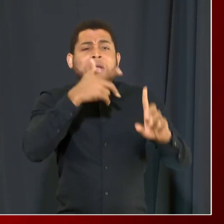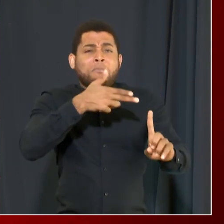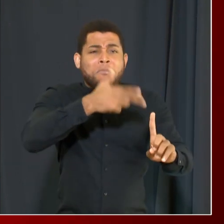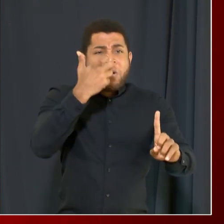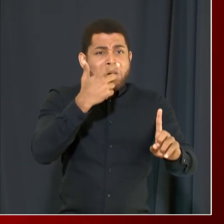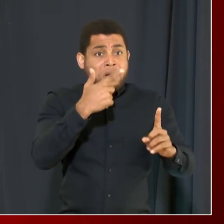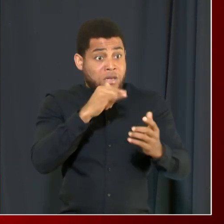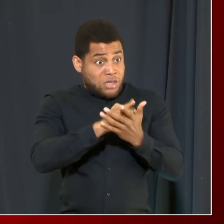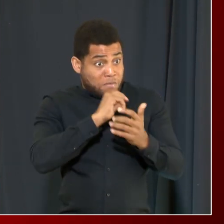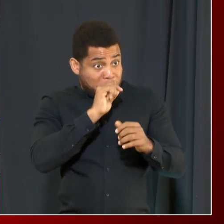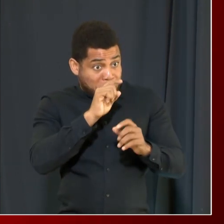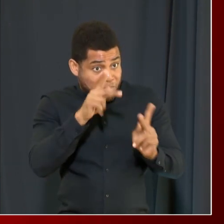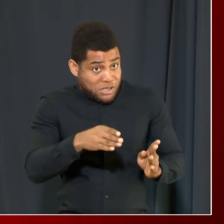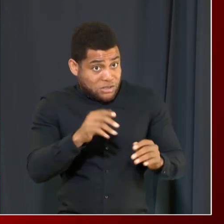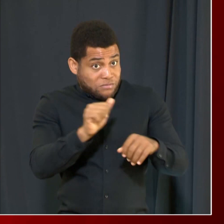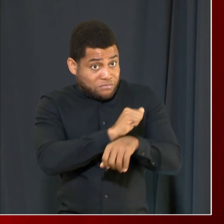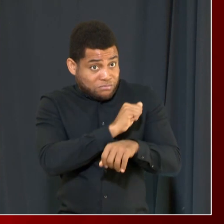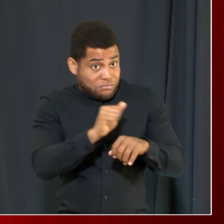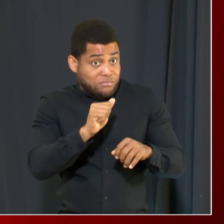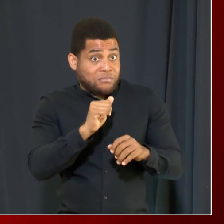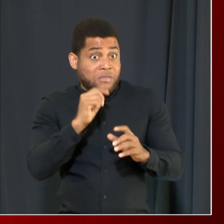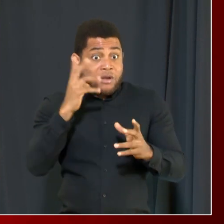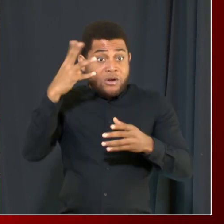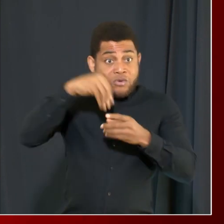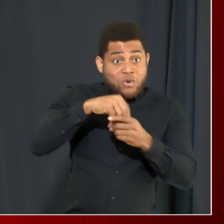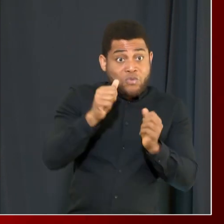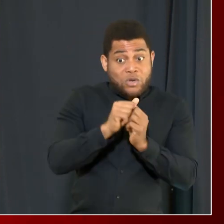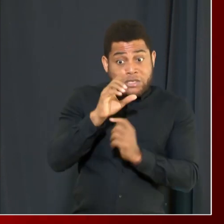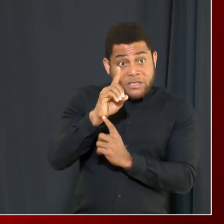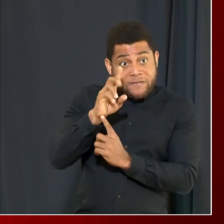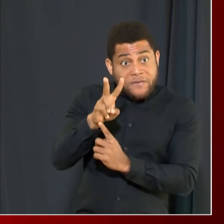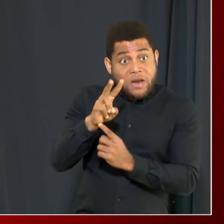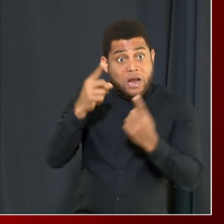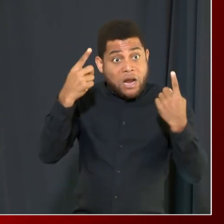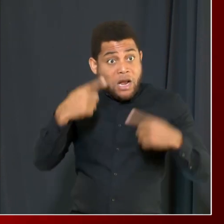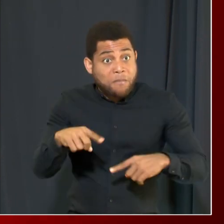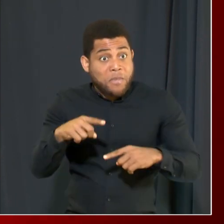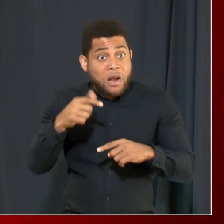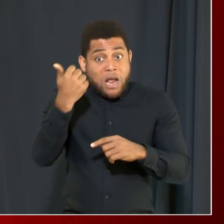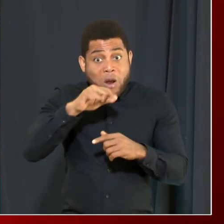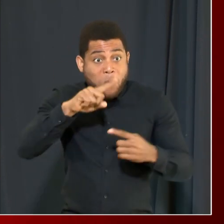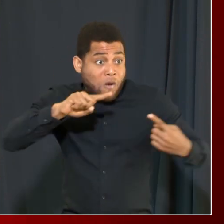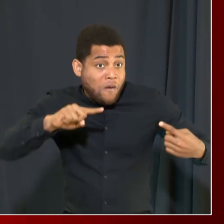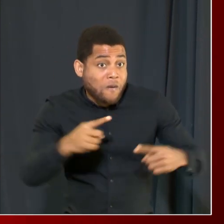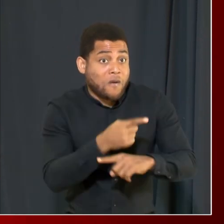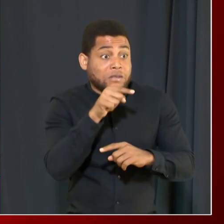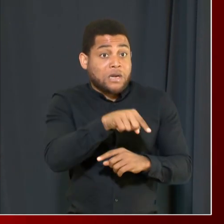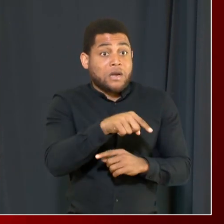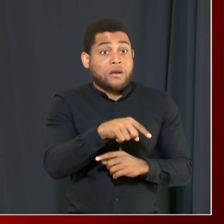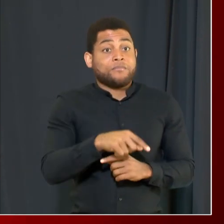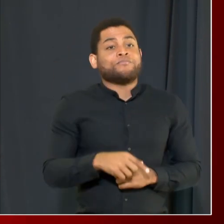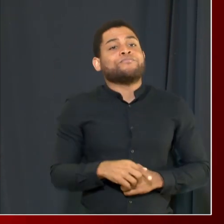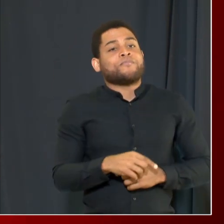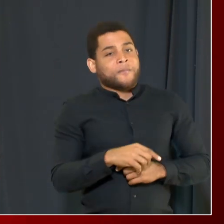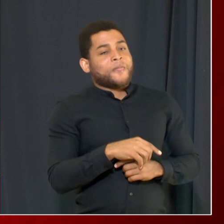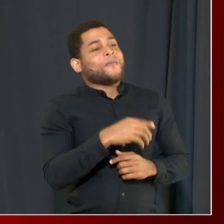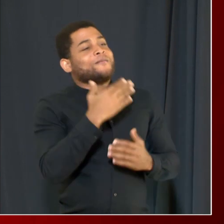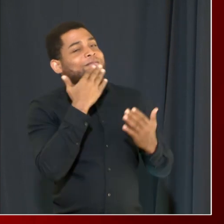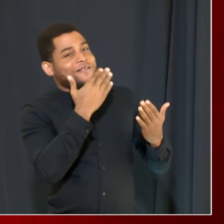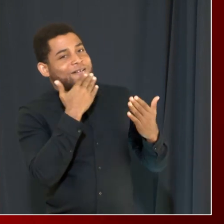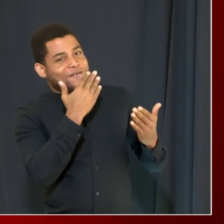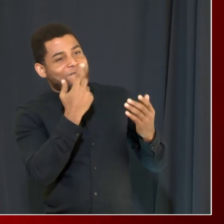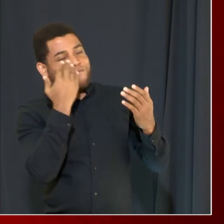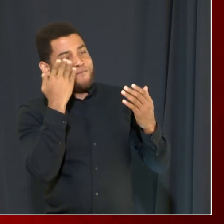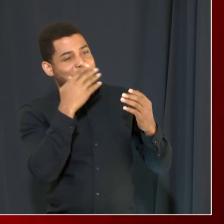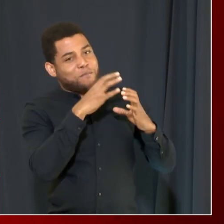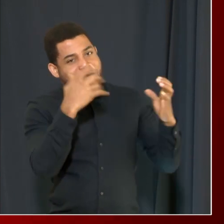from the domestic violence incident, and was anybody injured in that incident? So, Mark, thank you for the question. What I provided